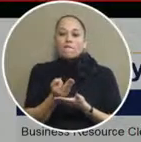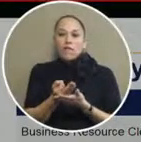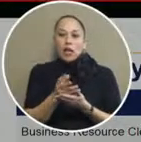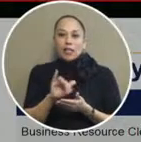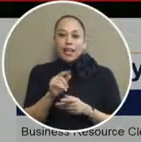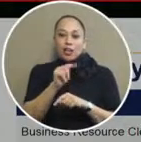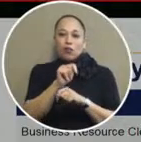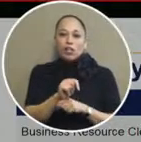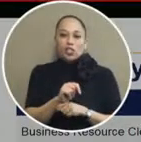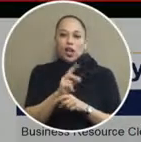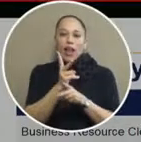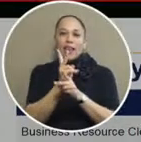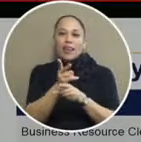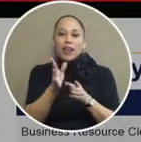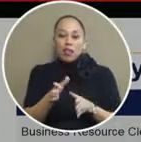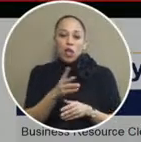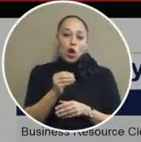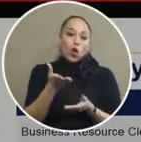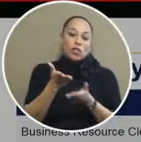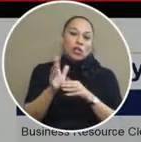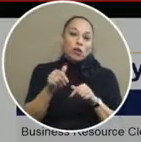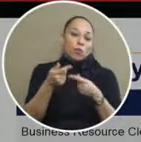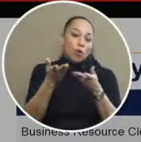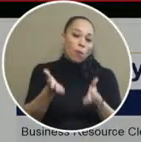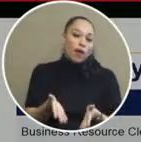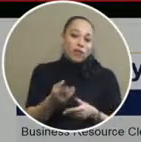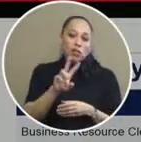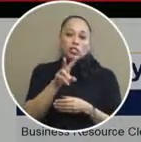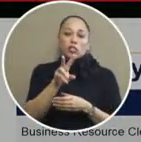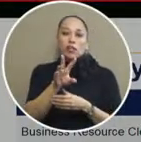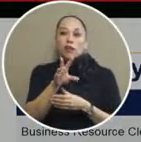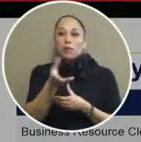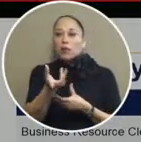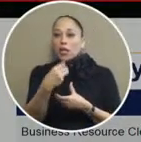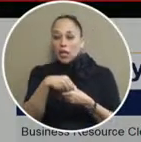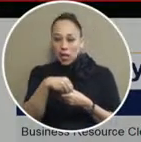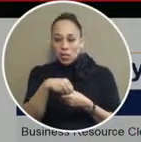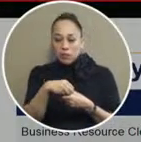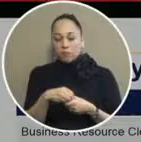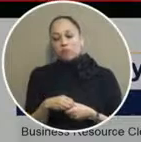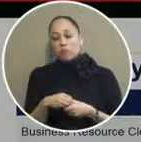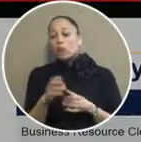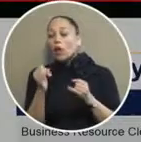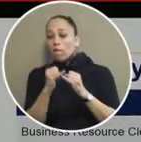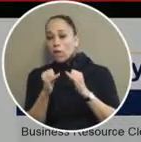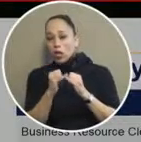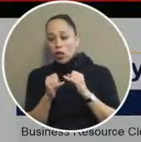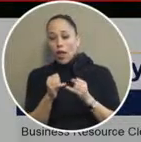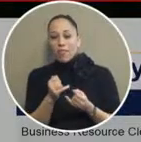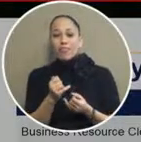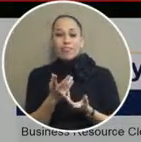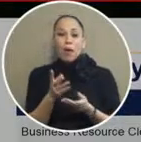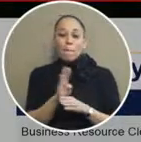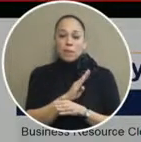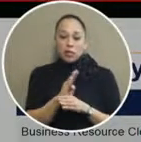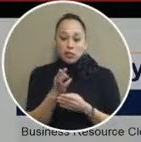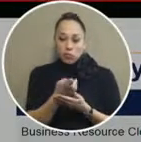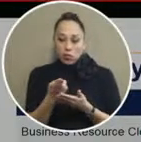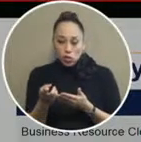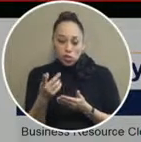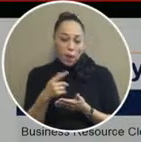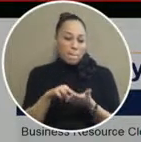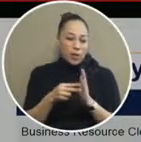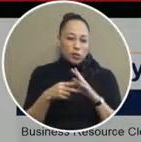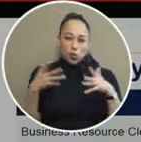traditional lender or from other service providers that we may be engaged with. And finally, the Business Resource Clearinghouse, what